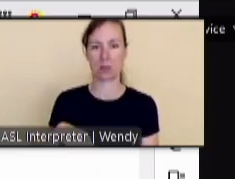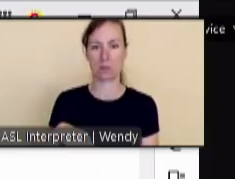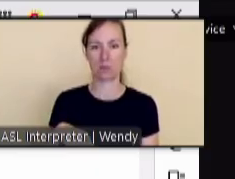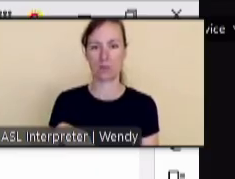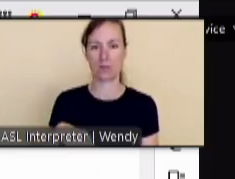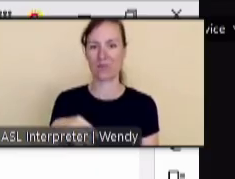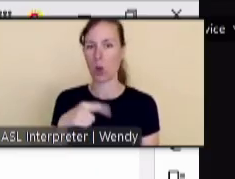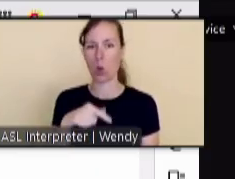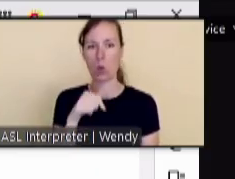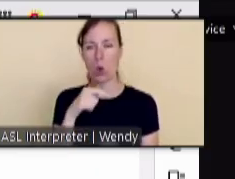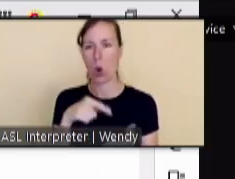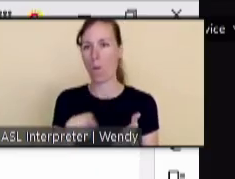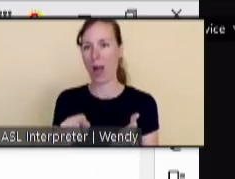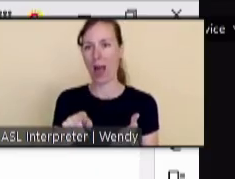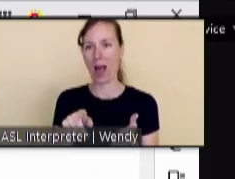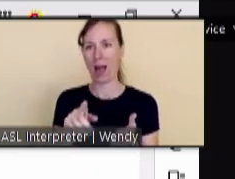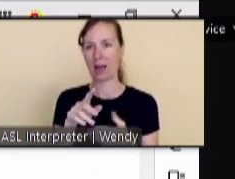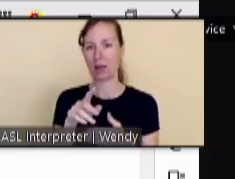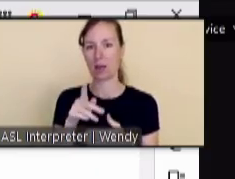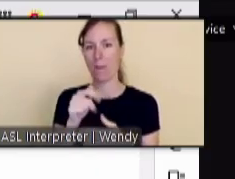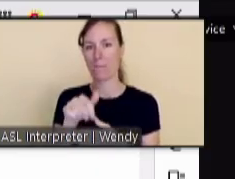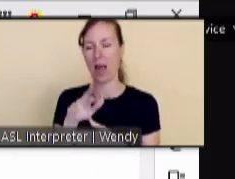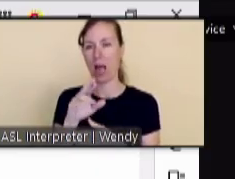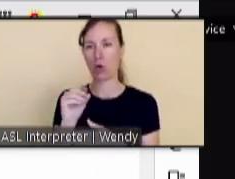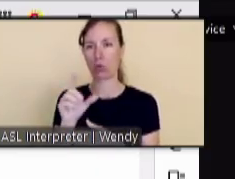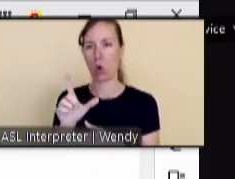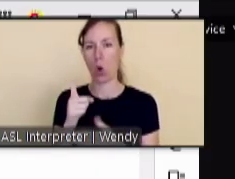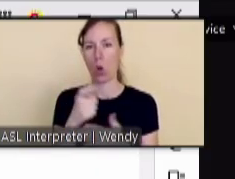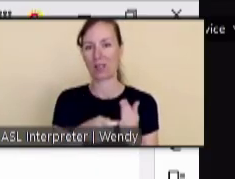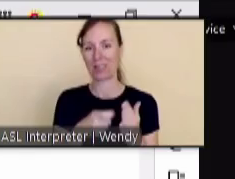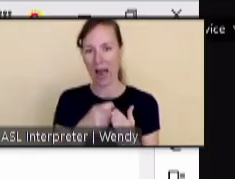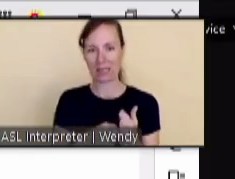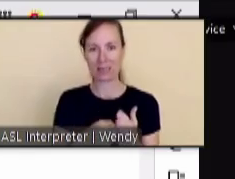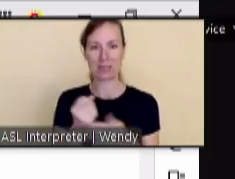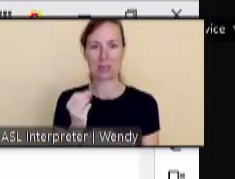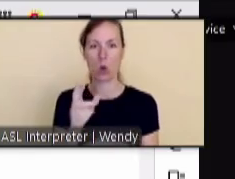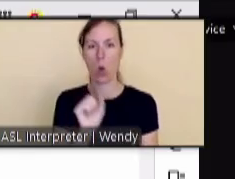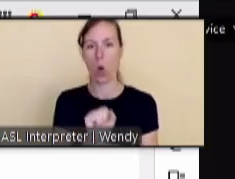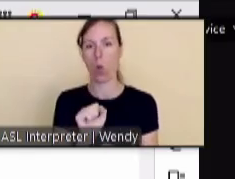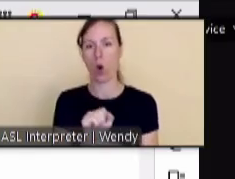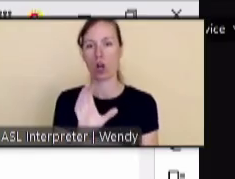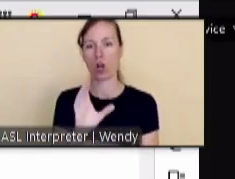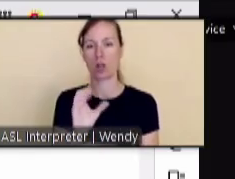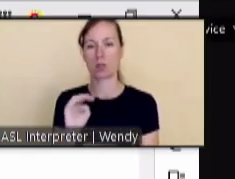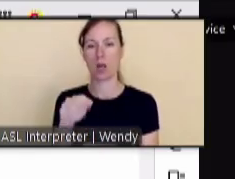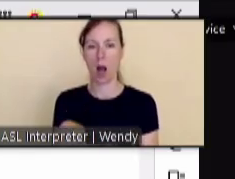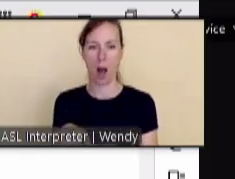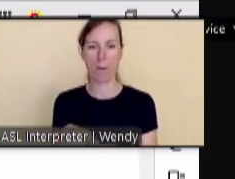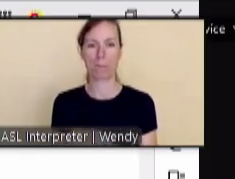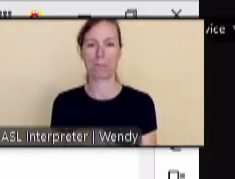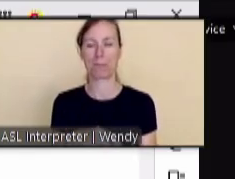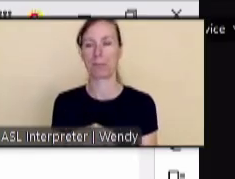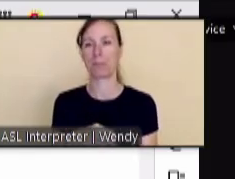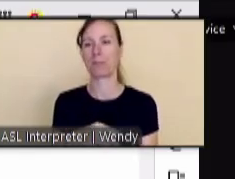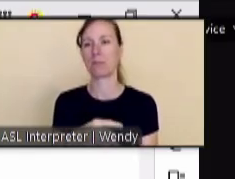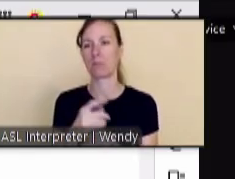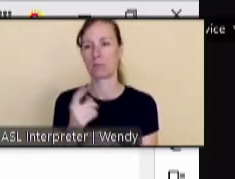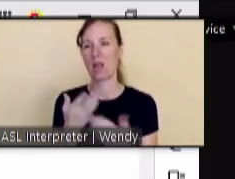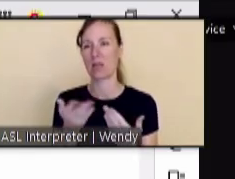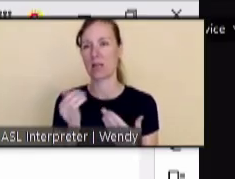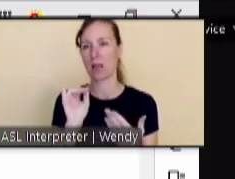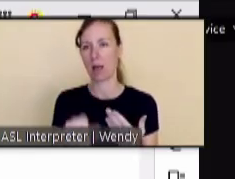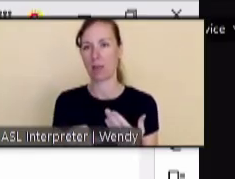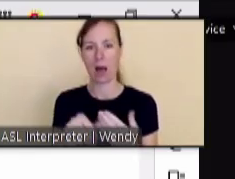workers' comp, the pension, and various things like that. So I think that's a cost-effective way for us to have that